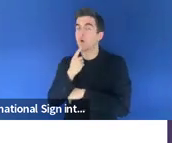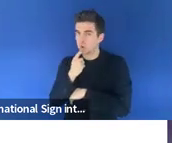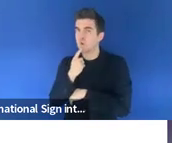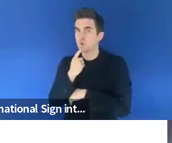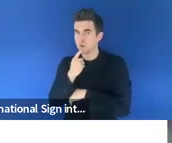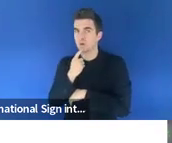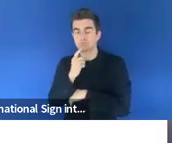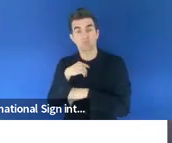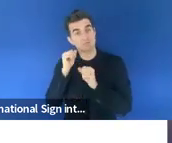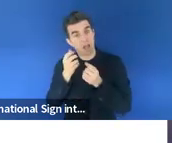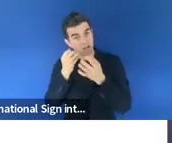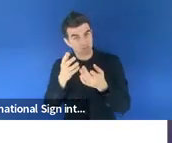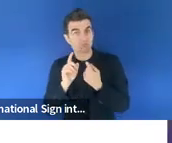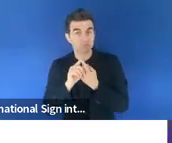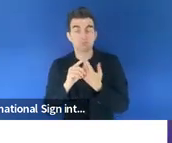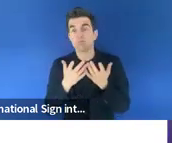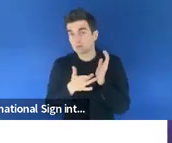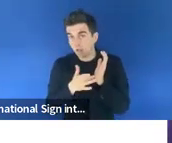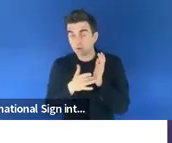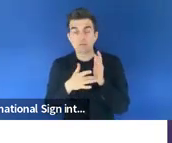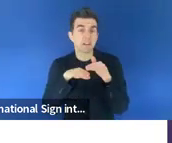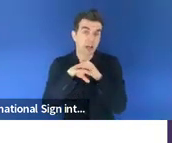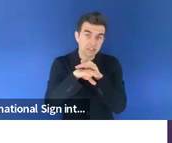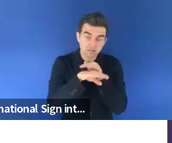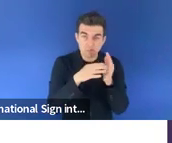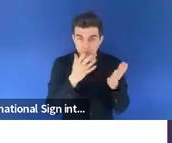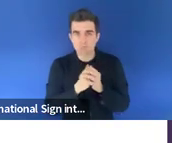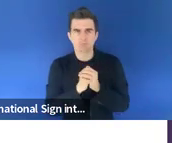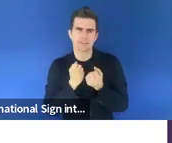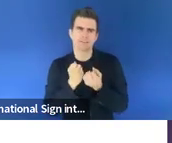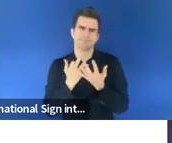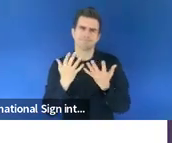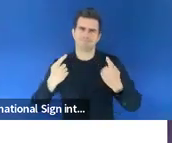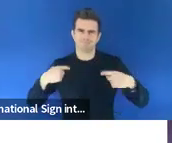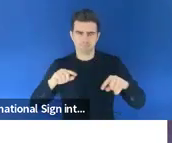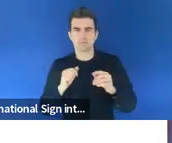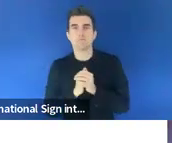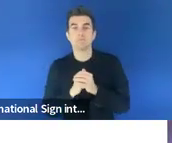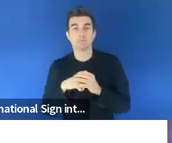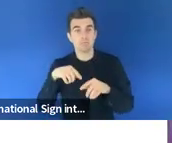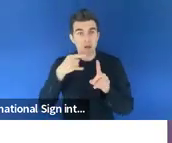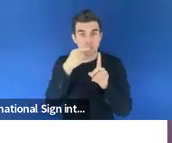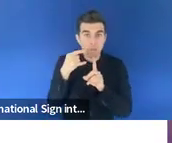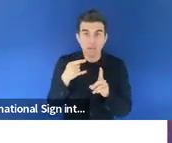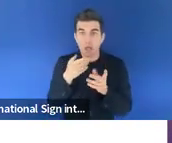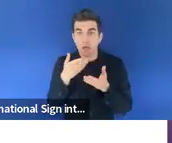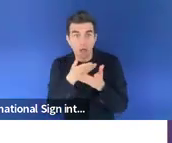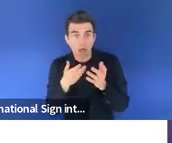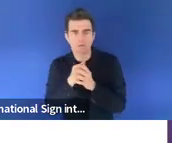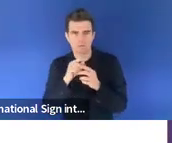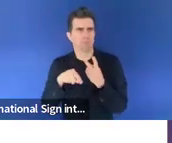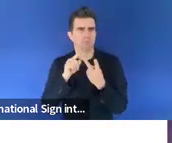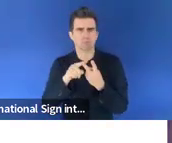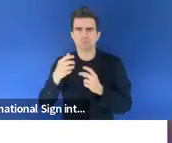five, measuring and accountability. Number six, inclusive design. Number seven, advocacy. Number eight,